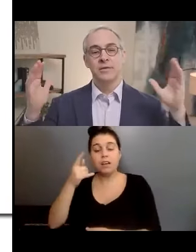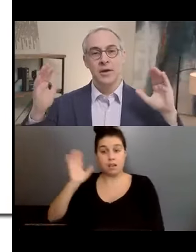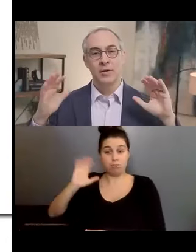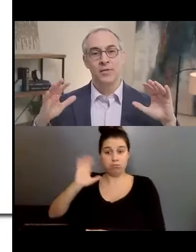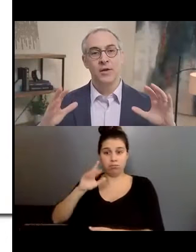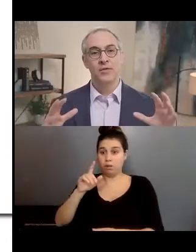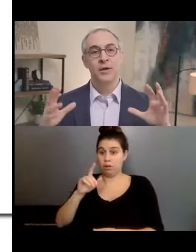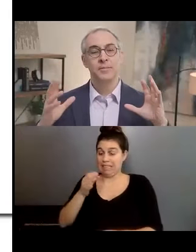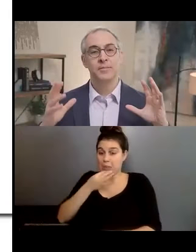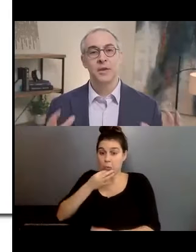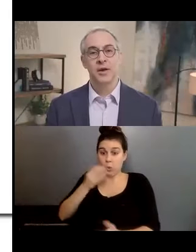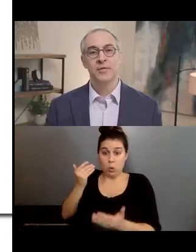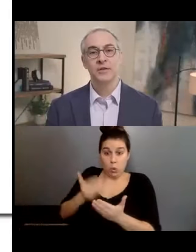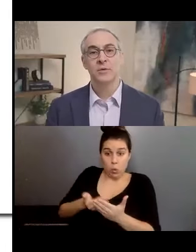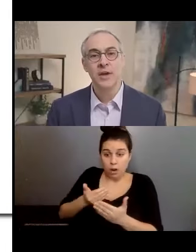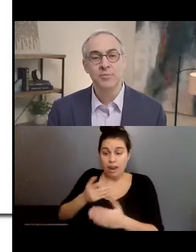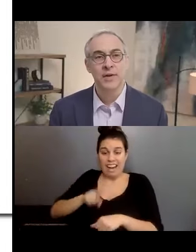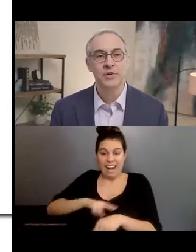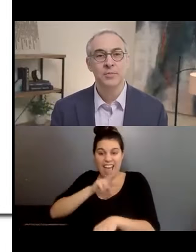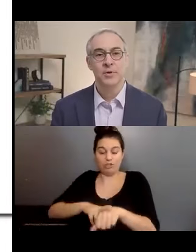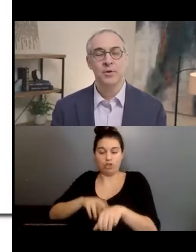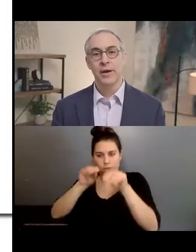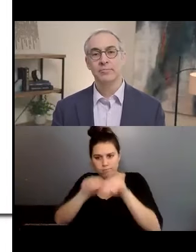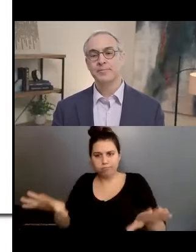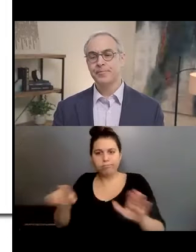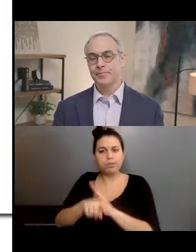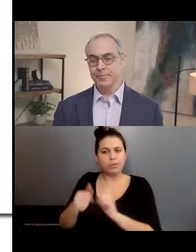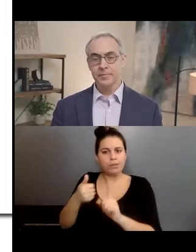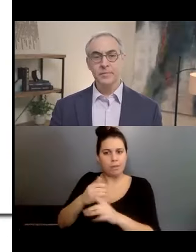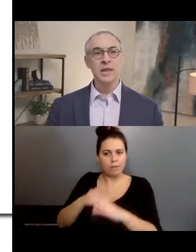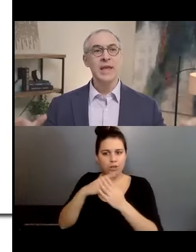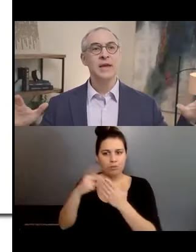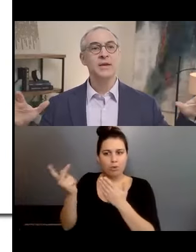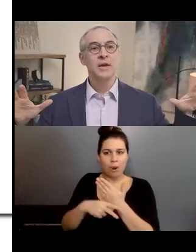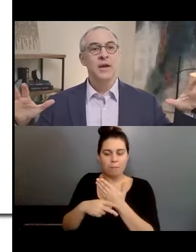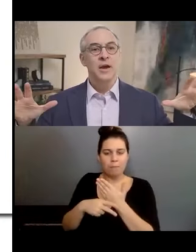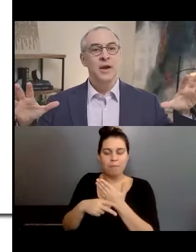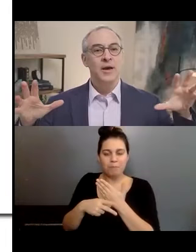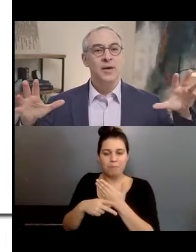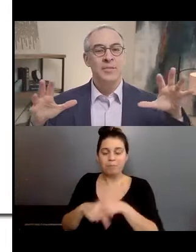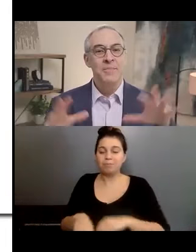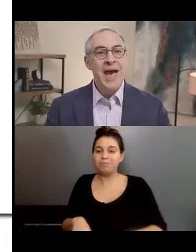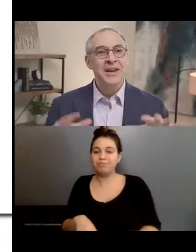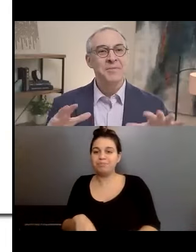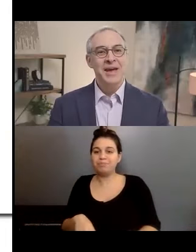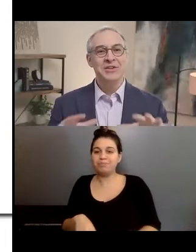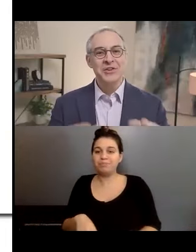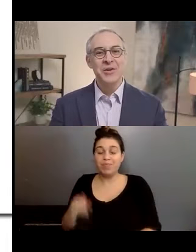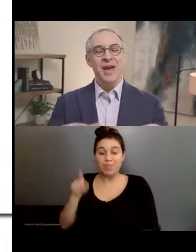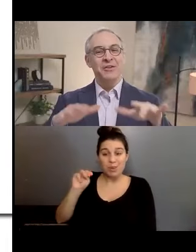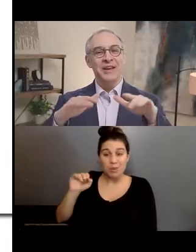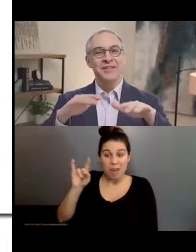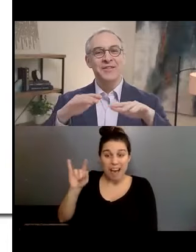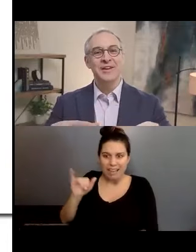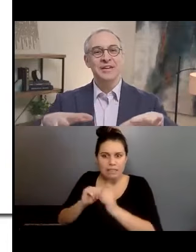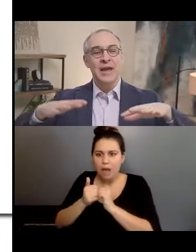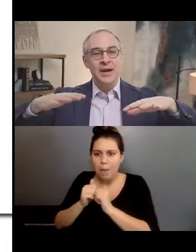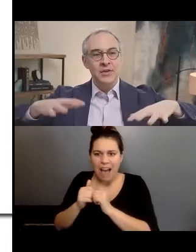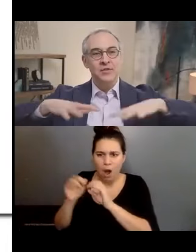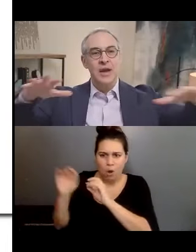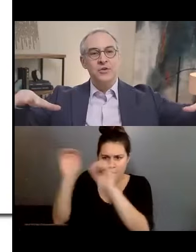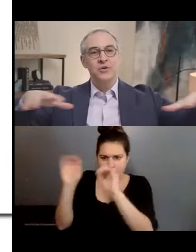rollout of a suicide prevention program. And Maddie managed somehow to get the